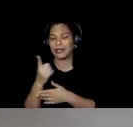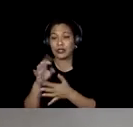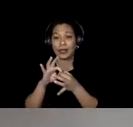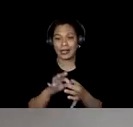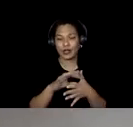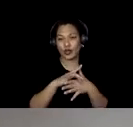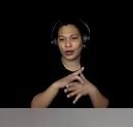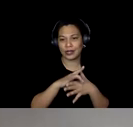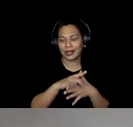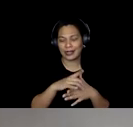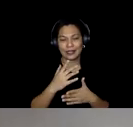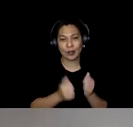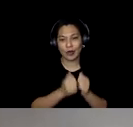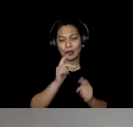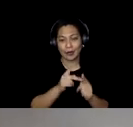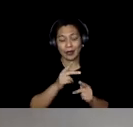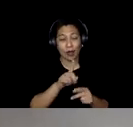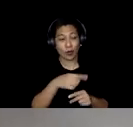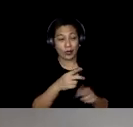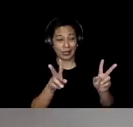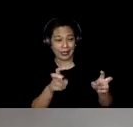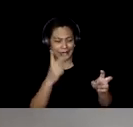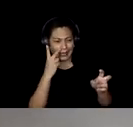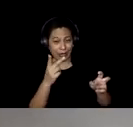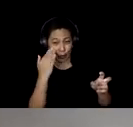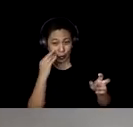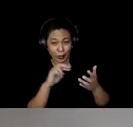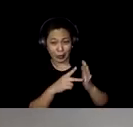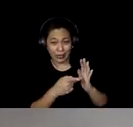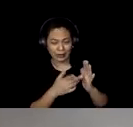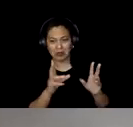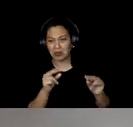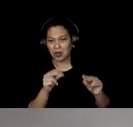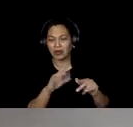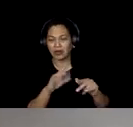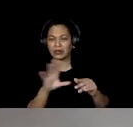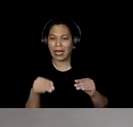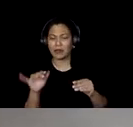people won't know what it is. And it also just helps for SEO.